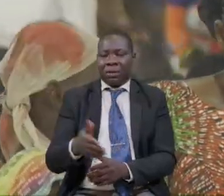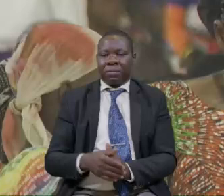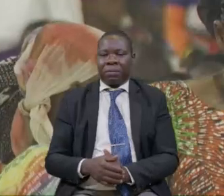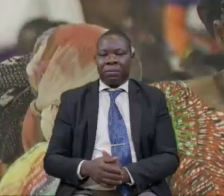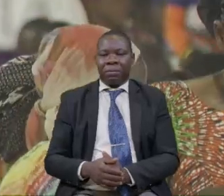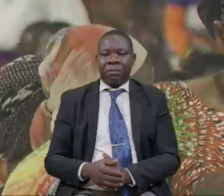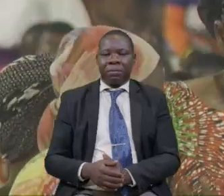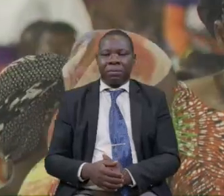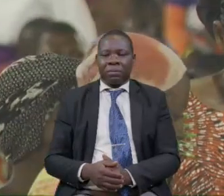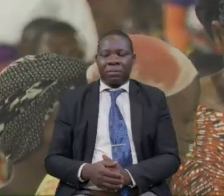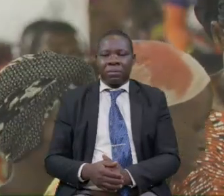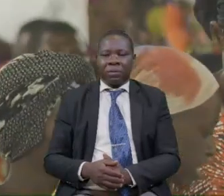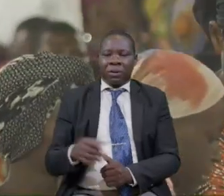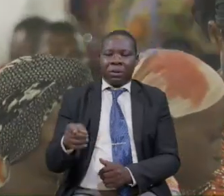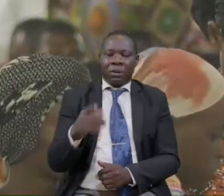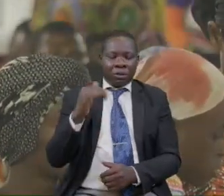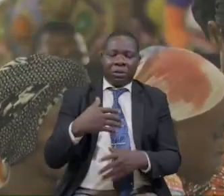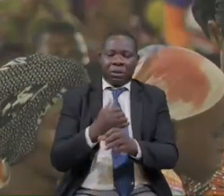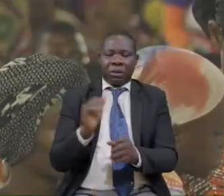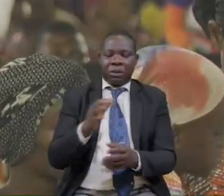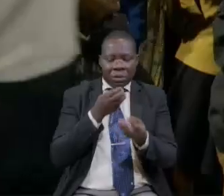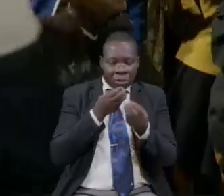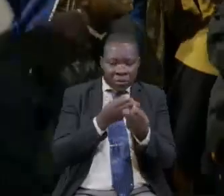They'll take the details from you.